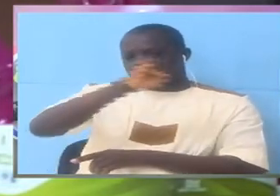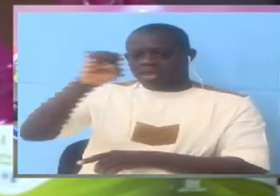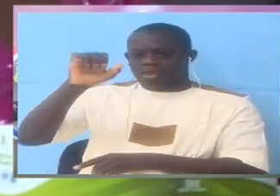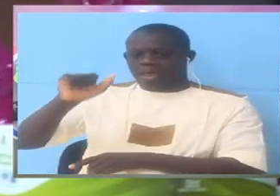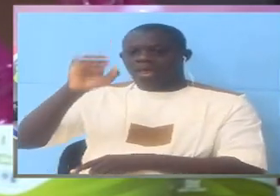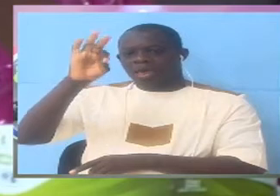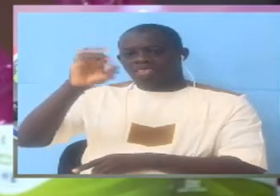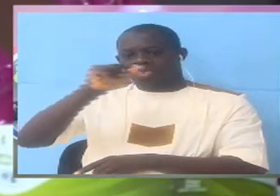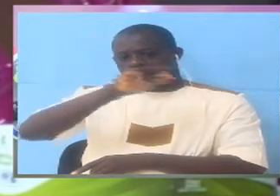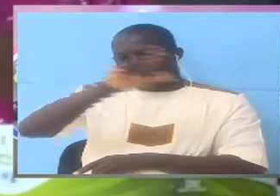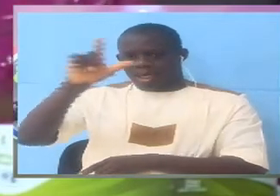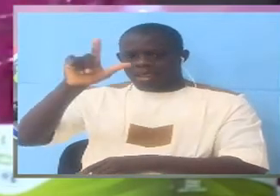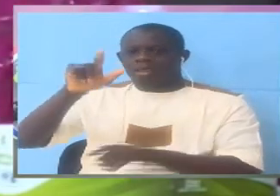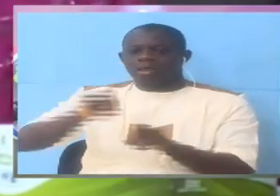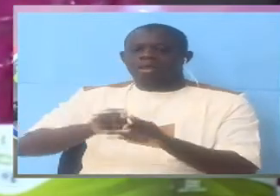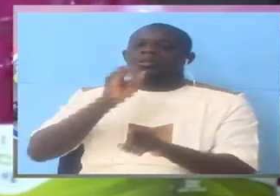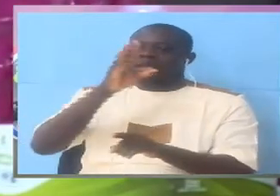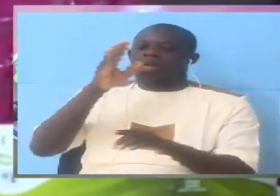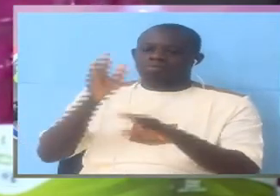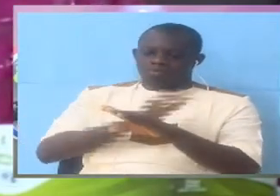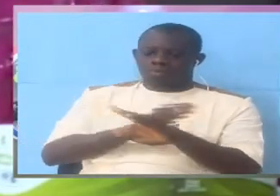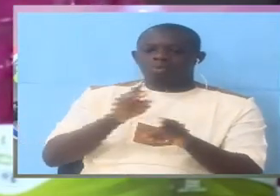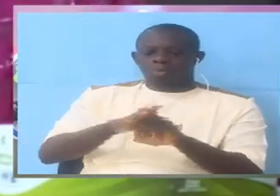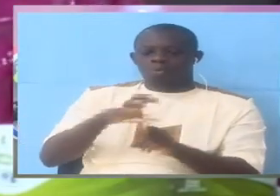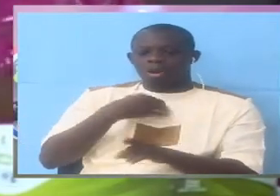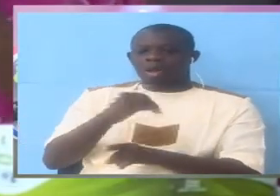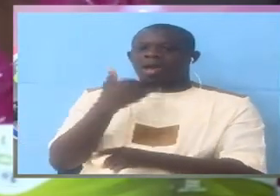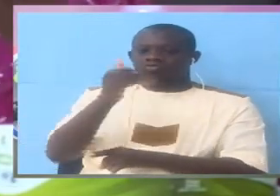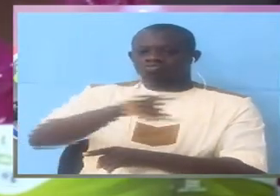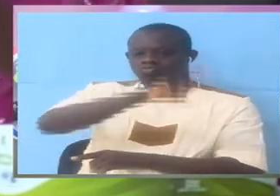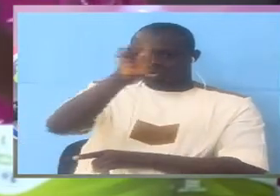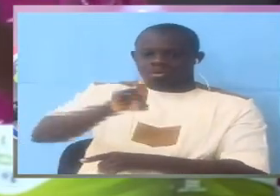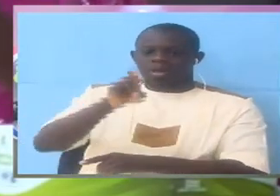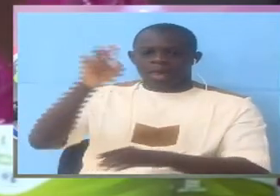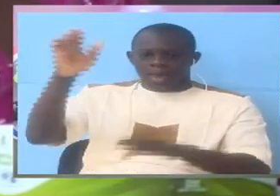I have asked the question before, I'm going to ask it again.